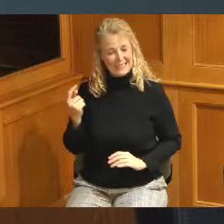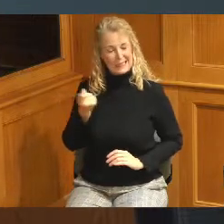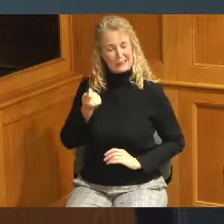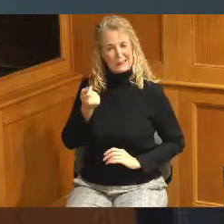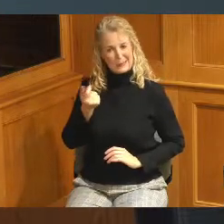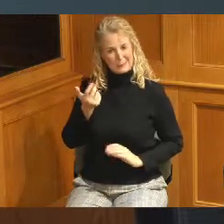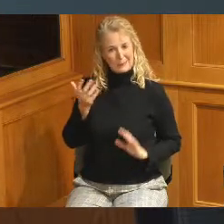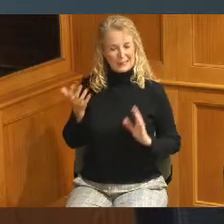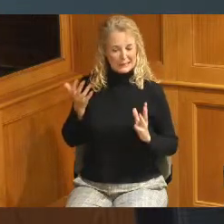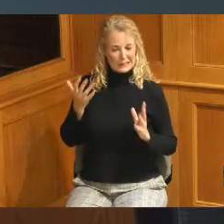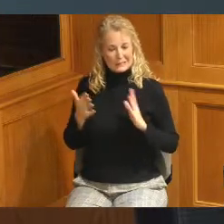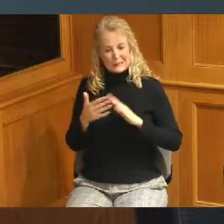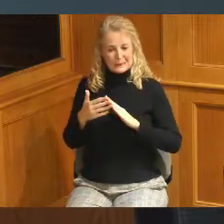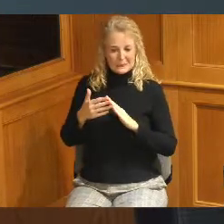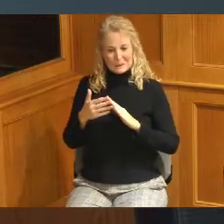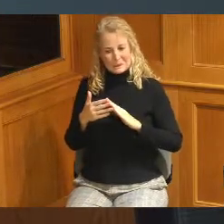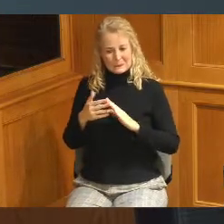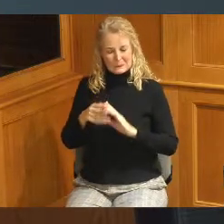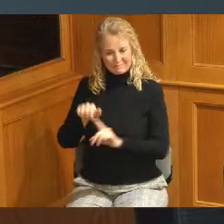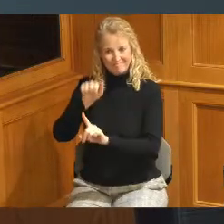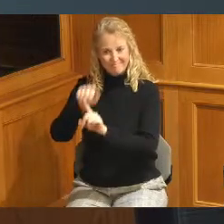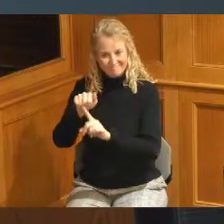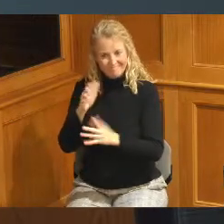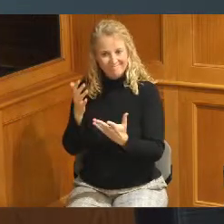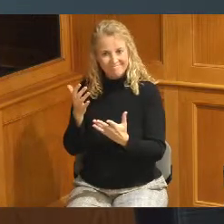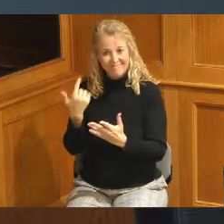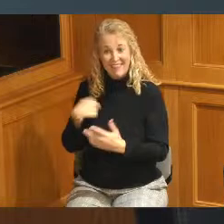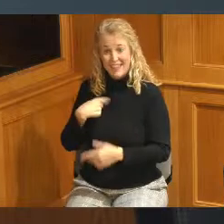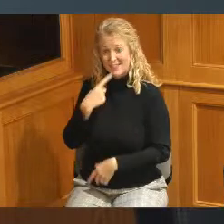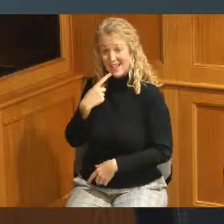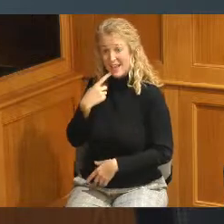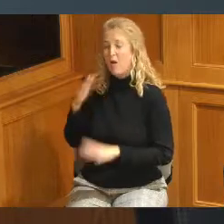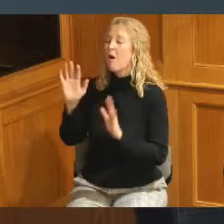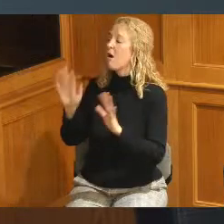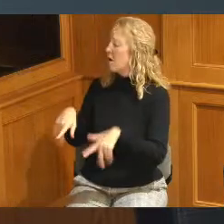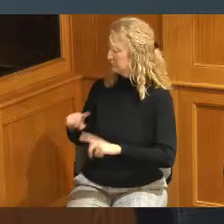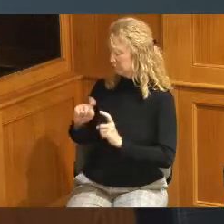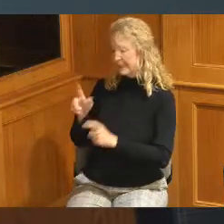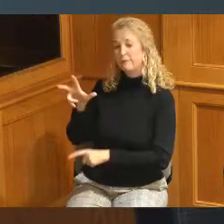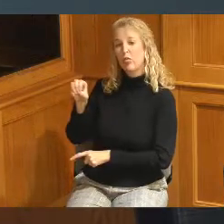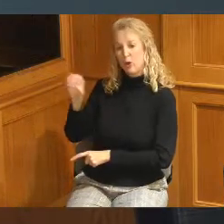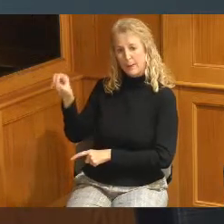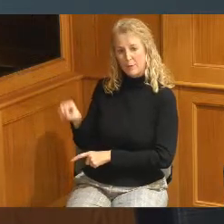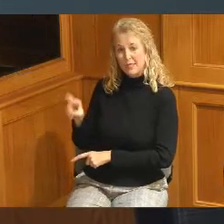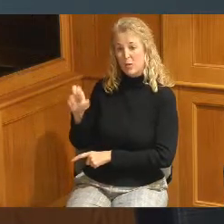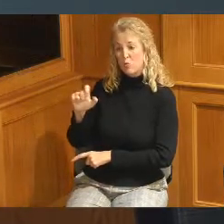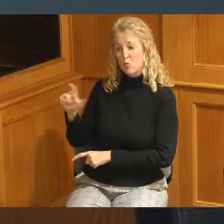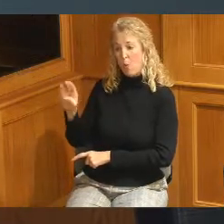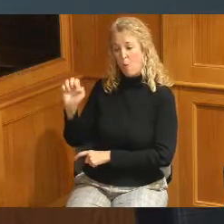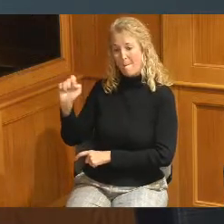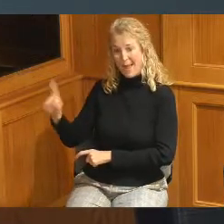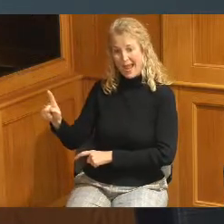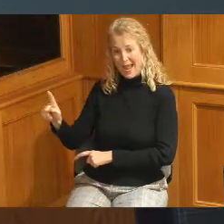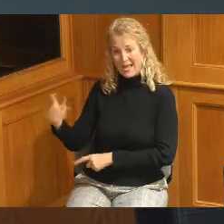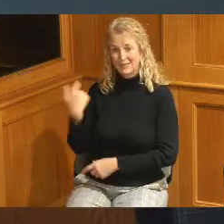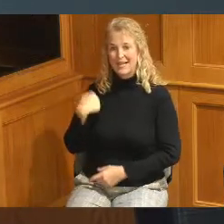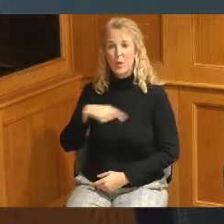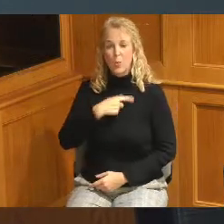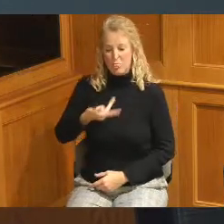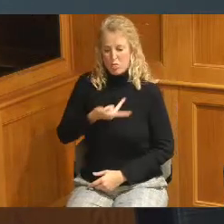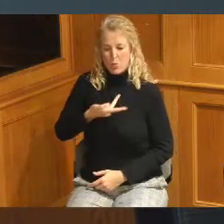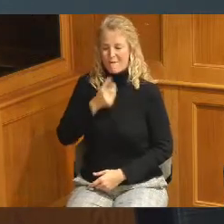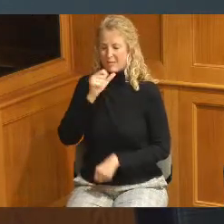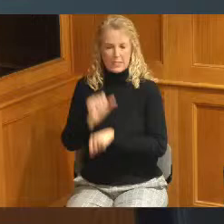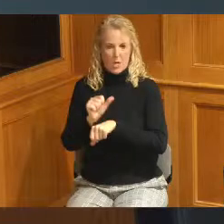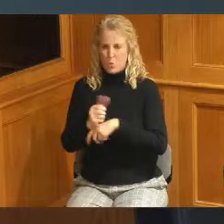vote for this, homeowners, by telling homeowners, we're going to give you a 30% rollback. Now, of course, none of us was here,